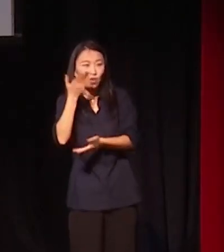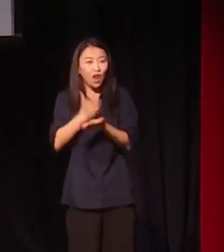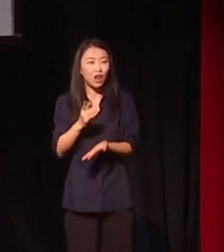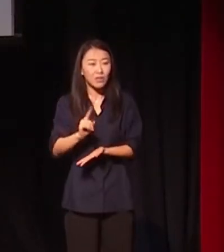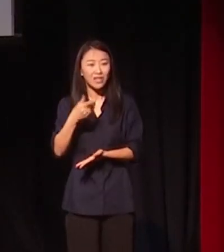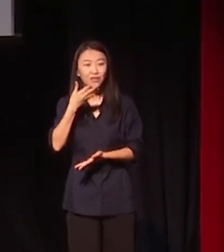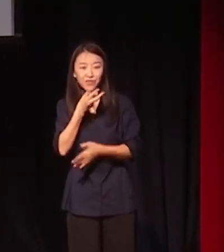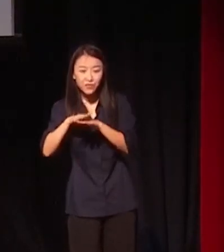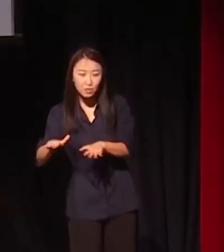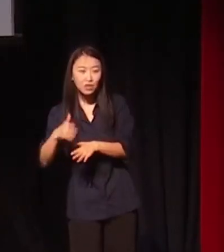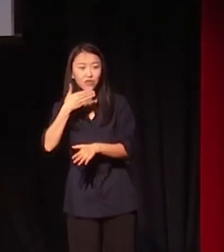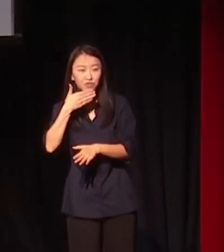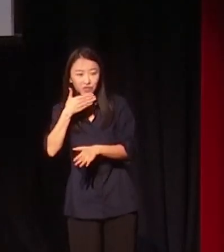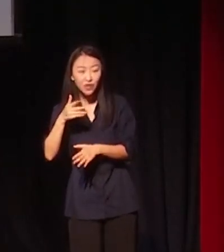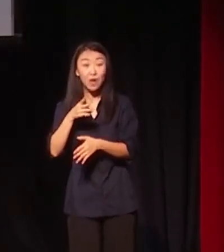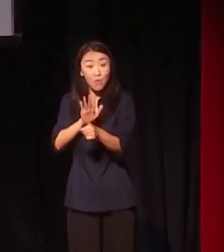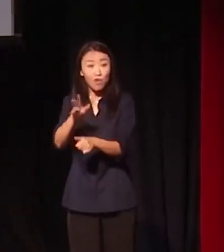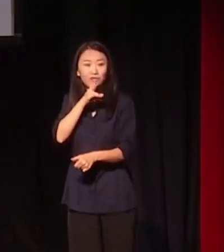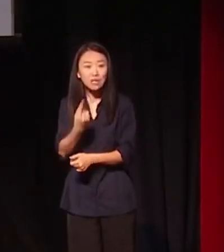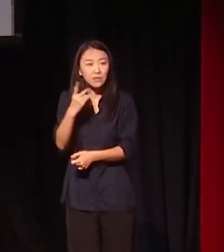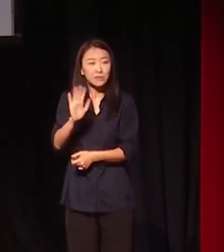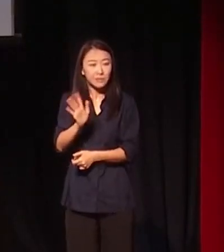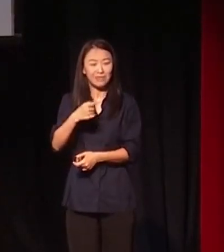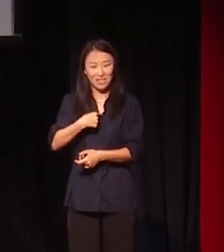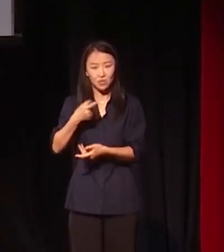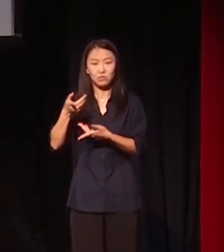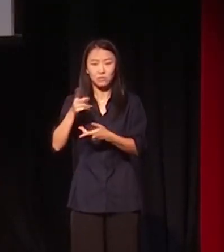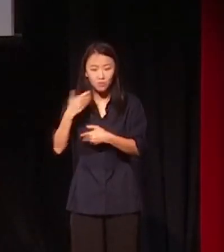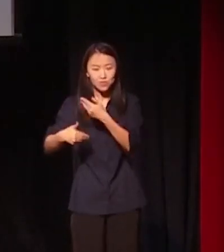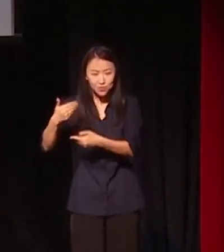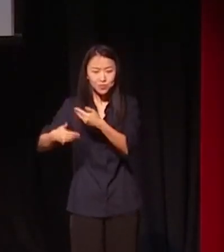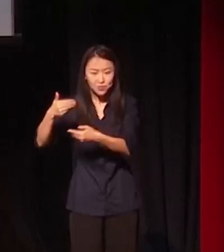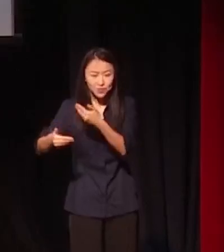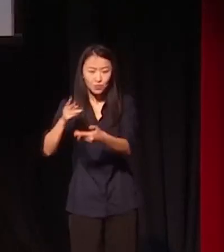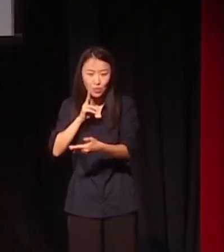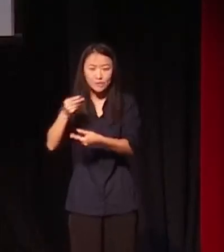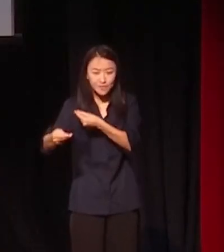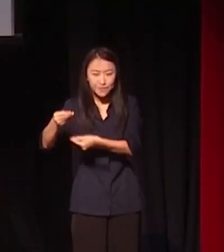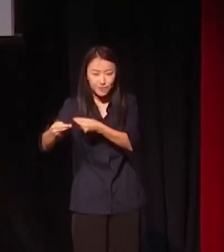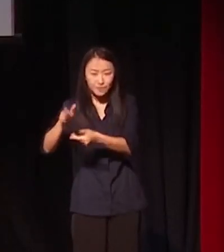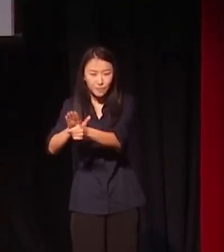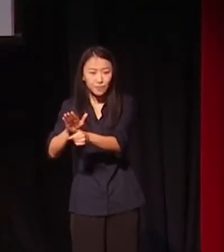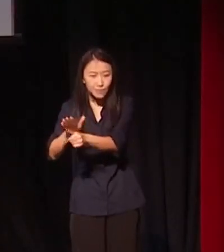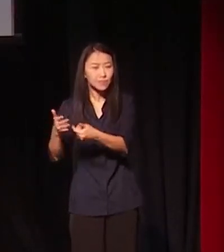people, they're not just interpreting, there's a lot more invested in the process of them mediating communication.